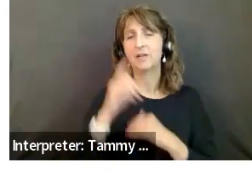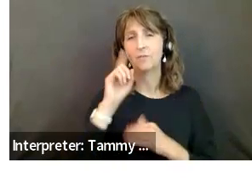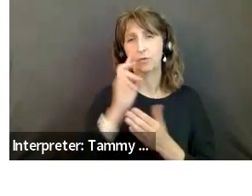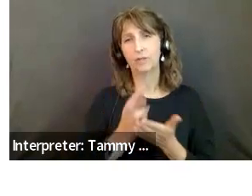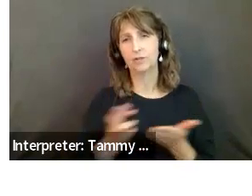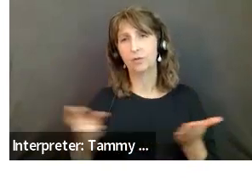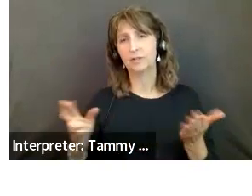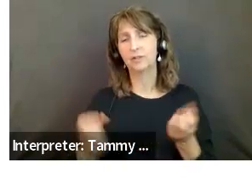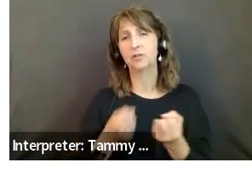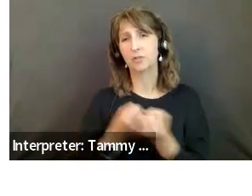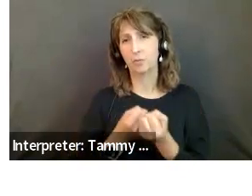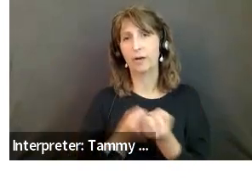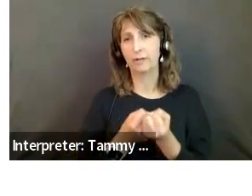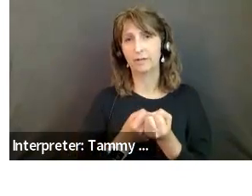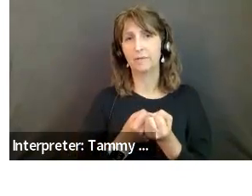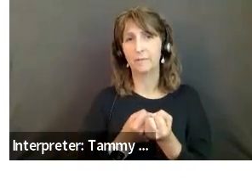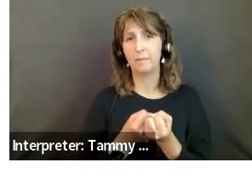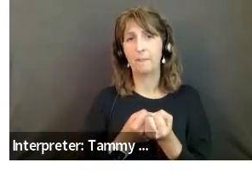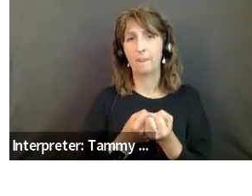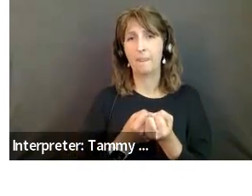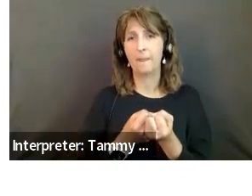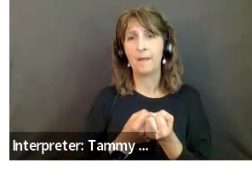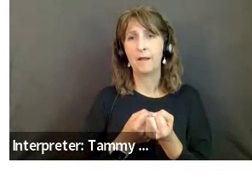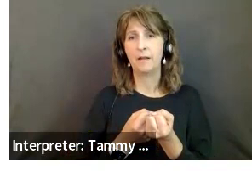need. And so we know that